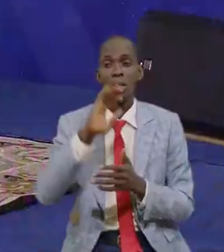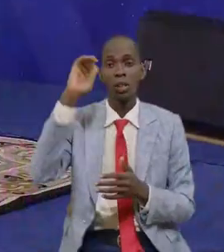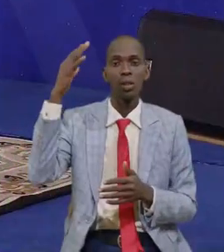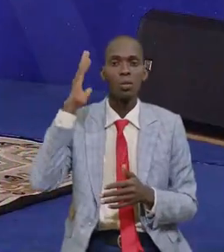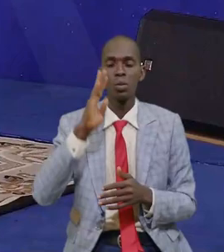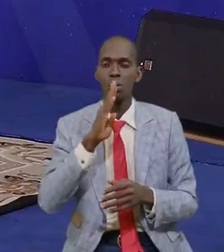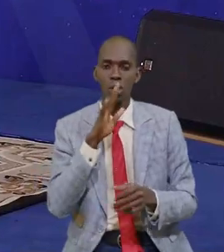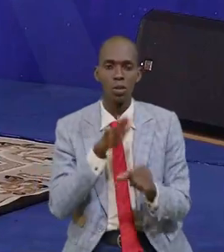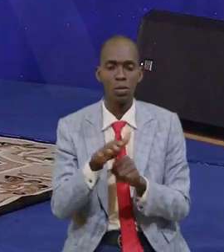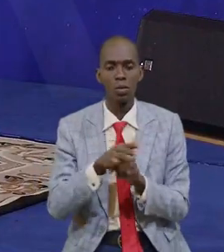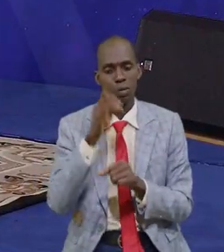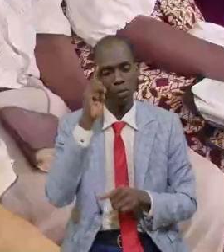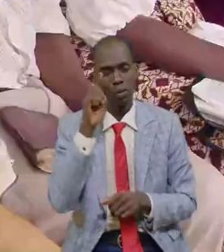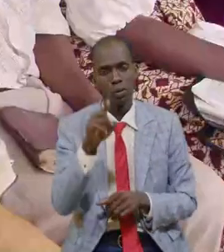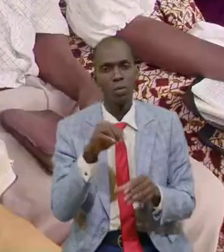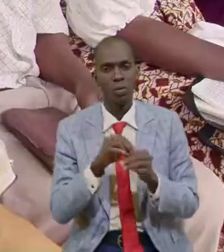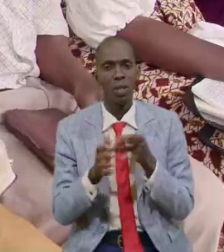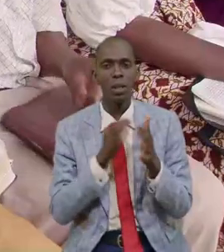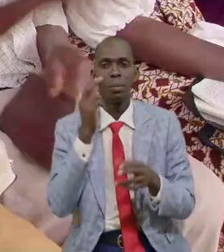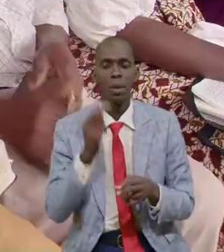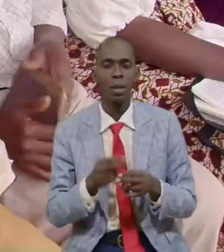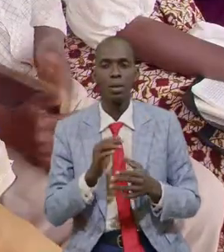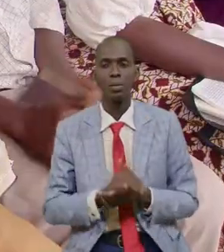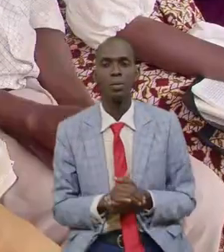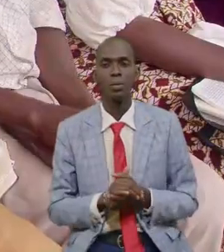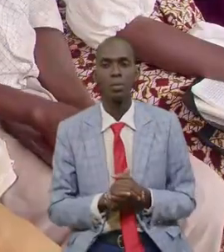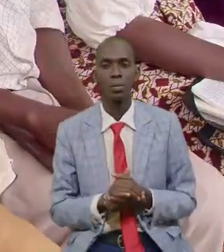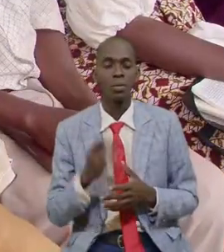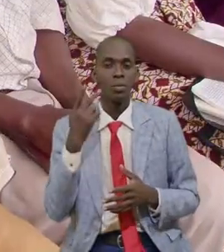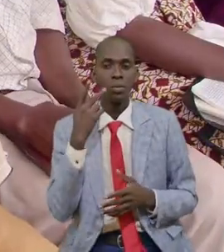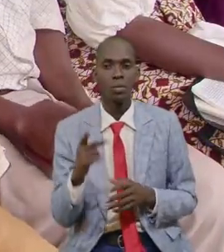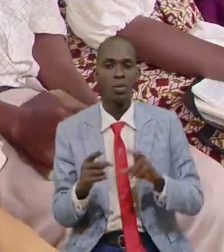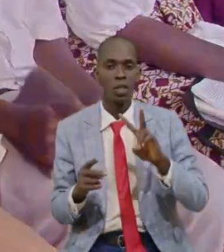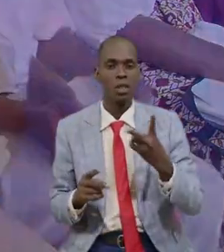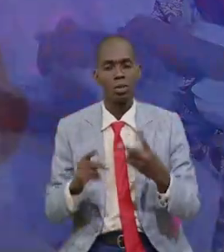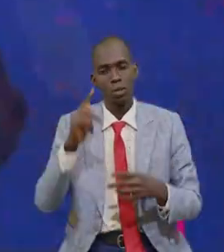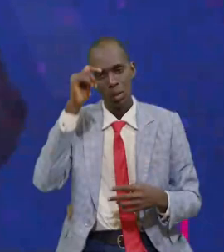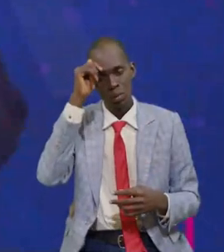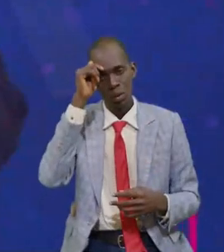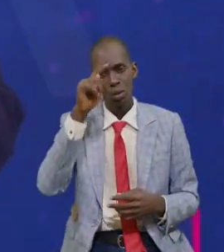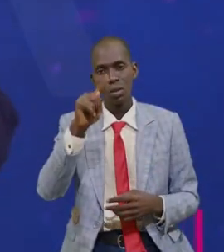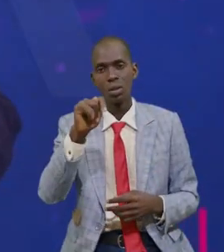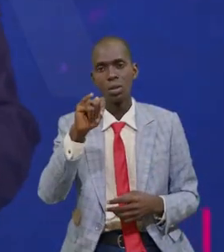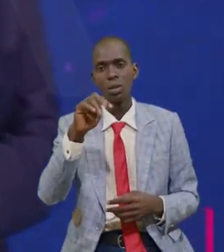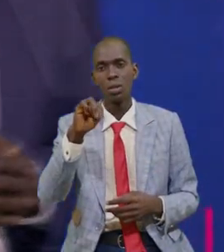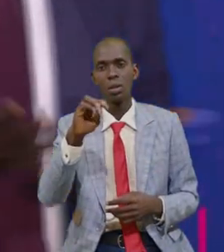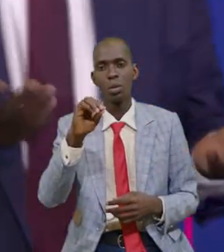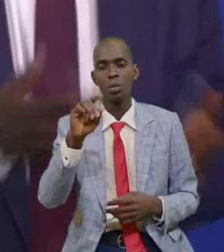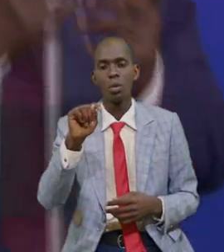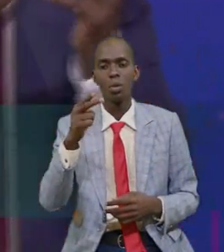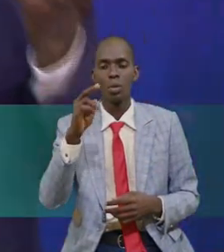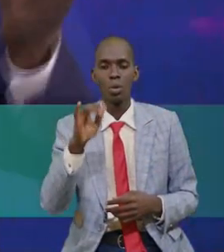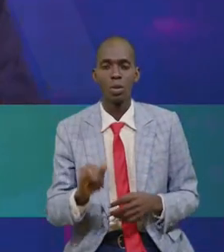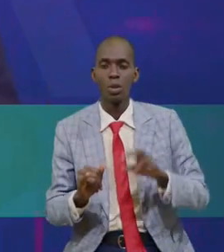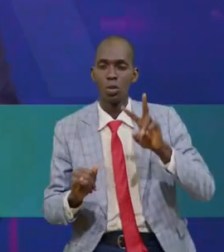you in Jesus' name. We're looking at 2 Timothy chapter 2, and I'm reading there from verse